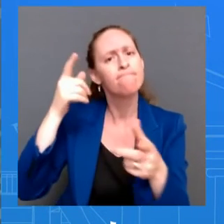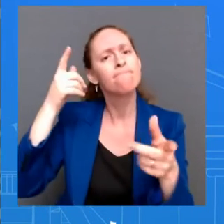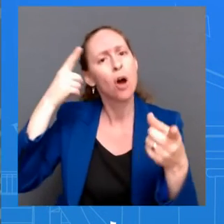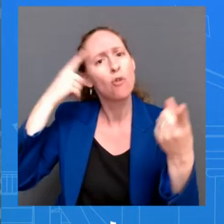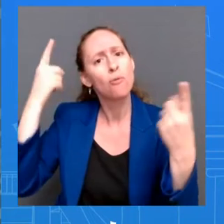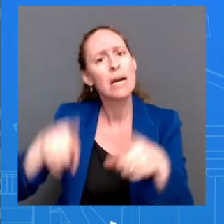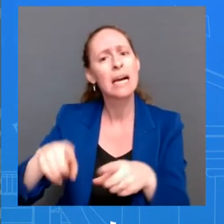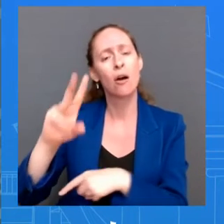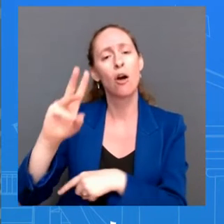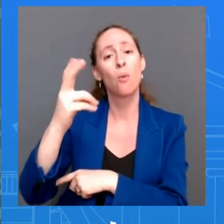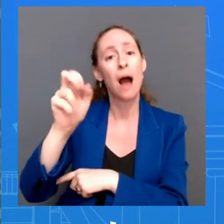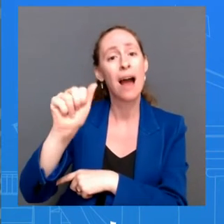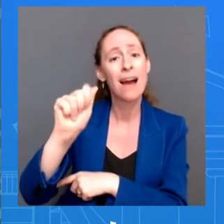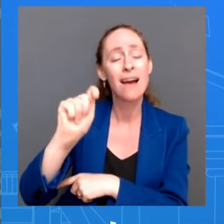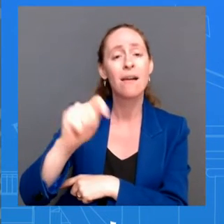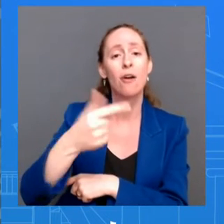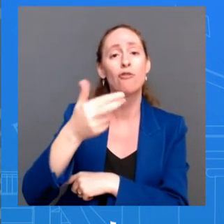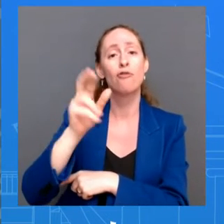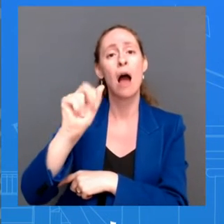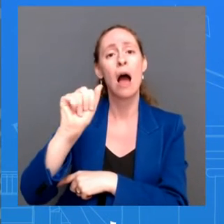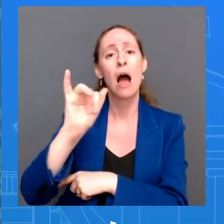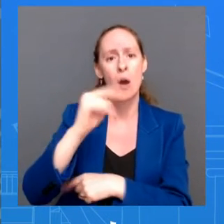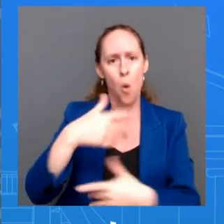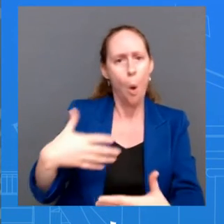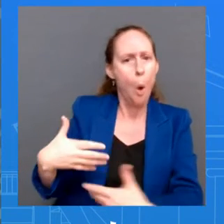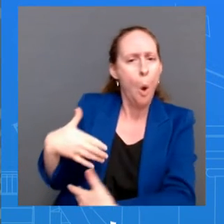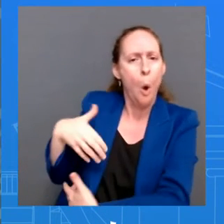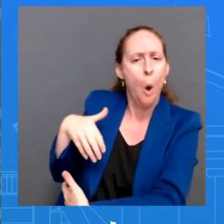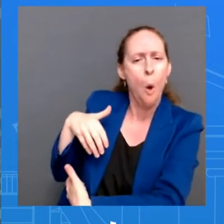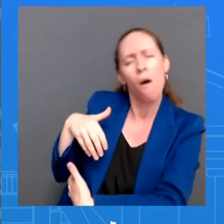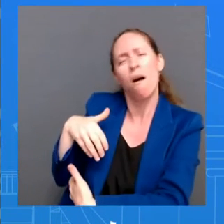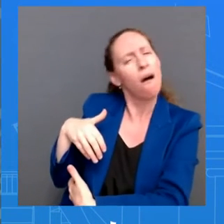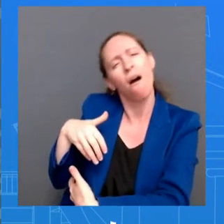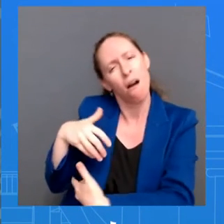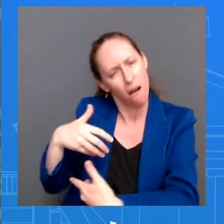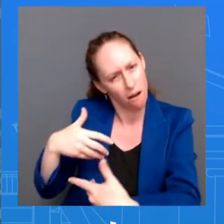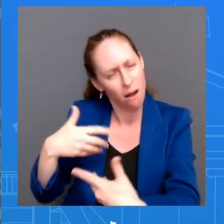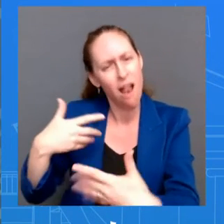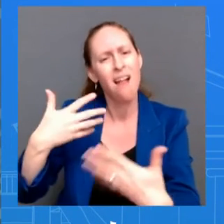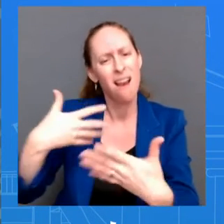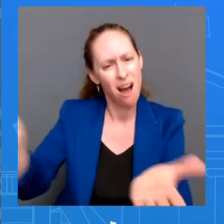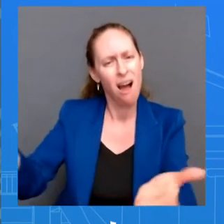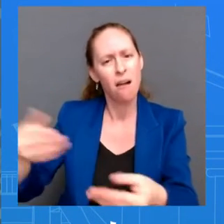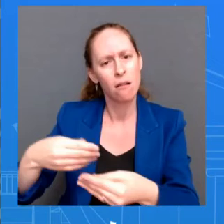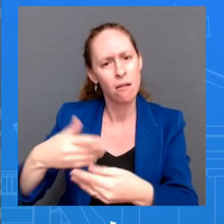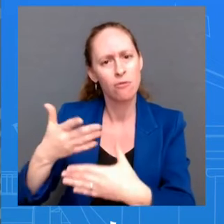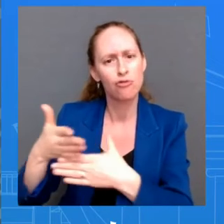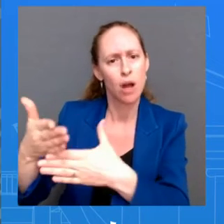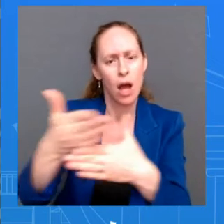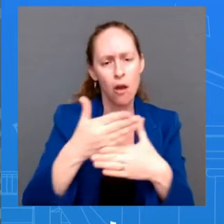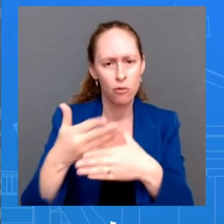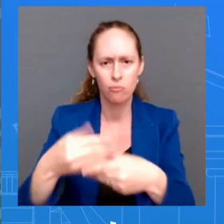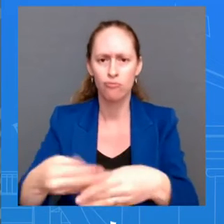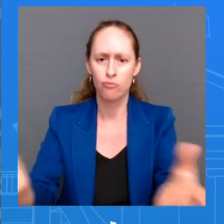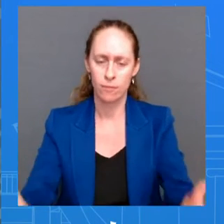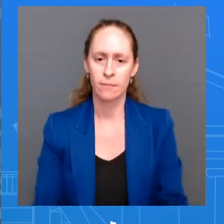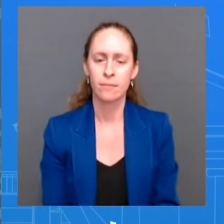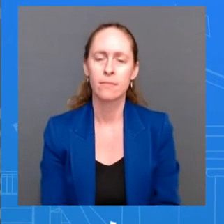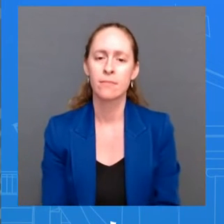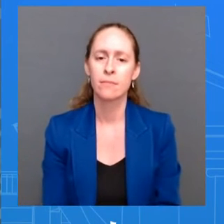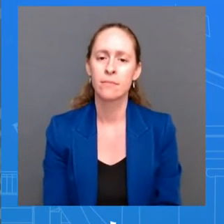which we warned about from here at the podium, would be a gross violation of the UN Charter, and we would not allow it